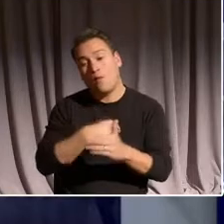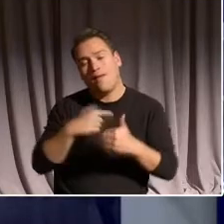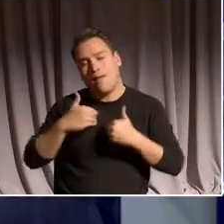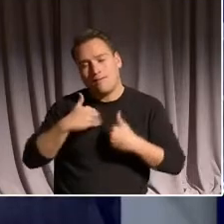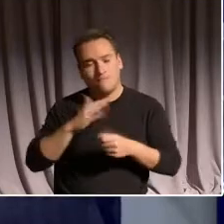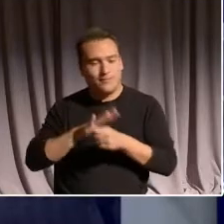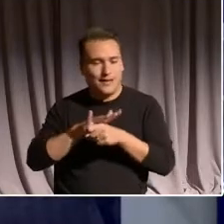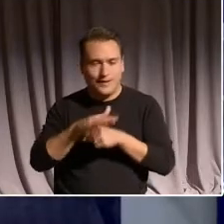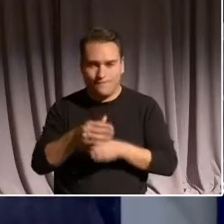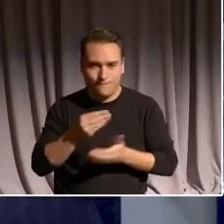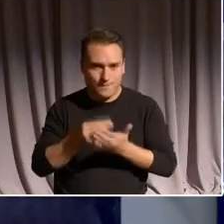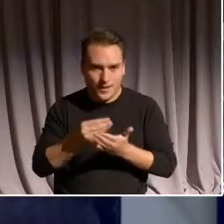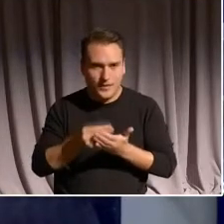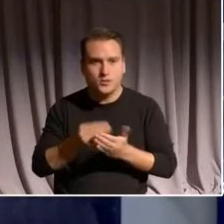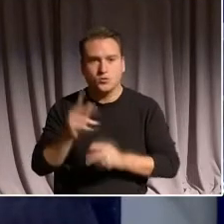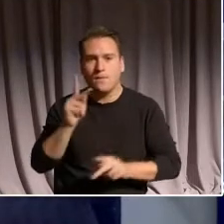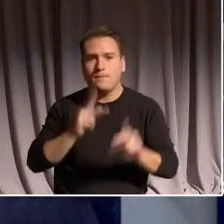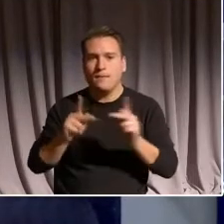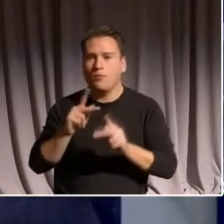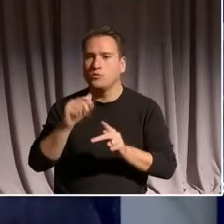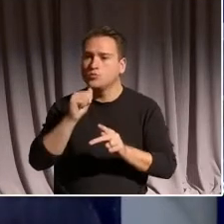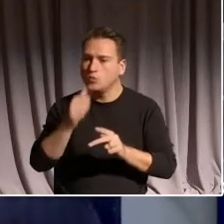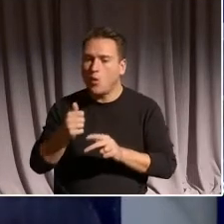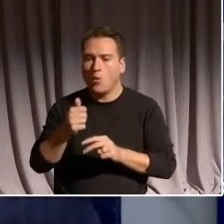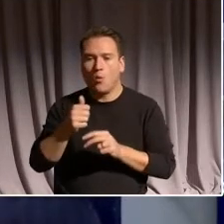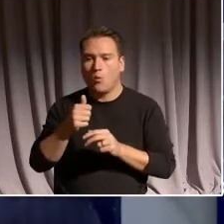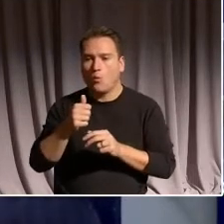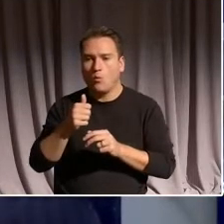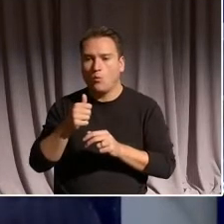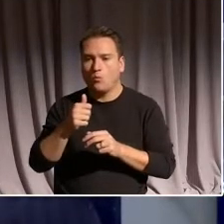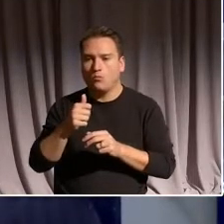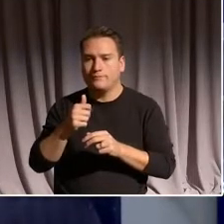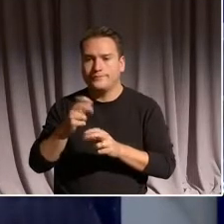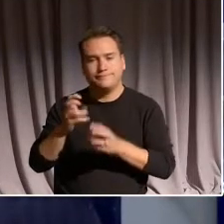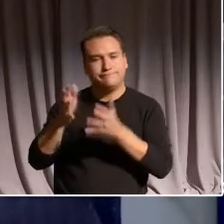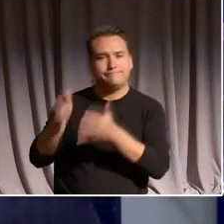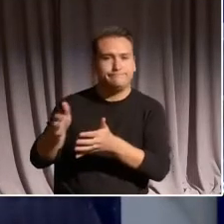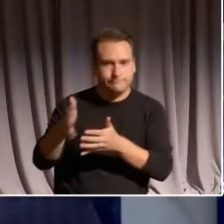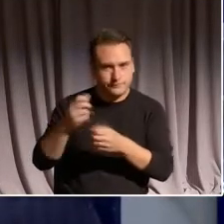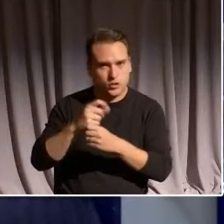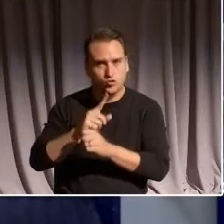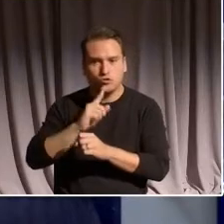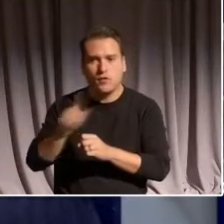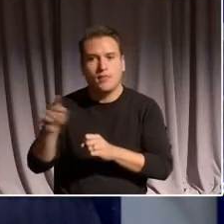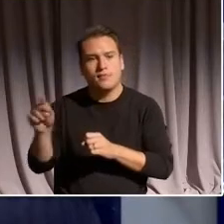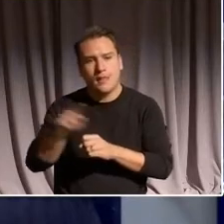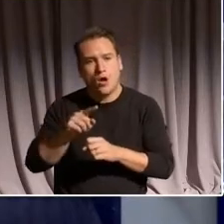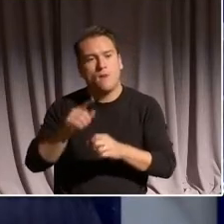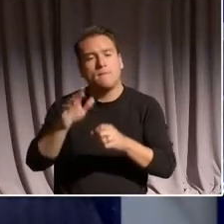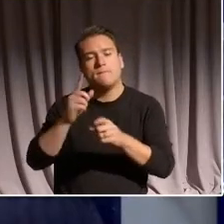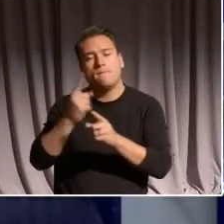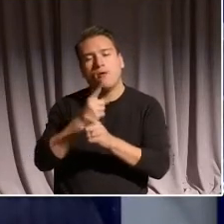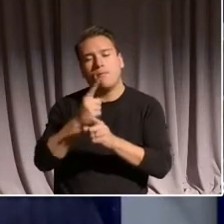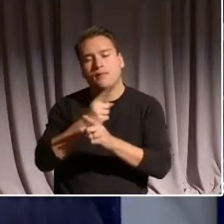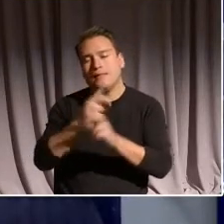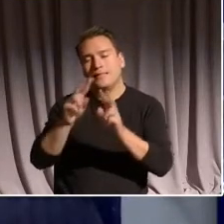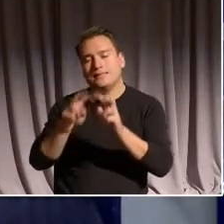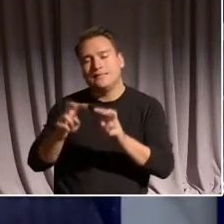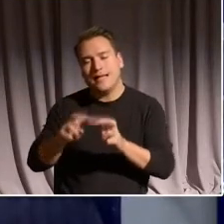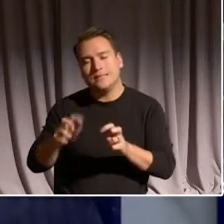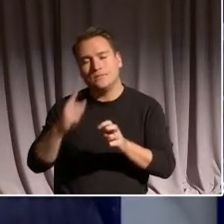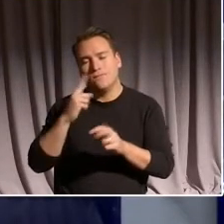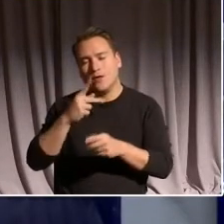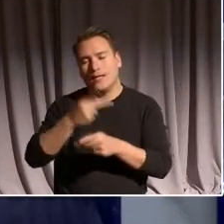enough money so people are not waitlisted for respite, that they're also being properly assessed for caregiver